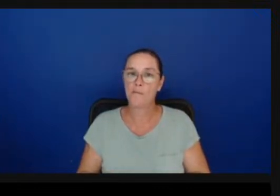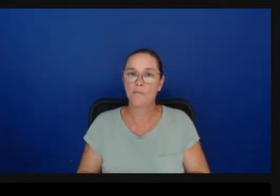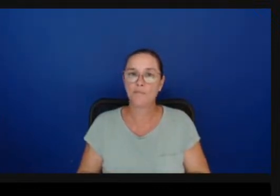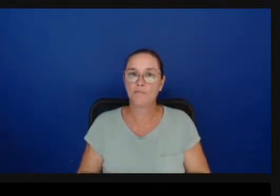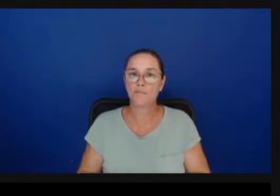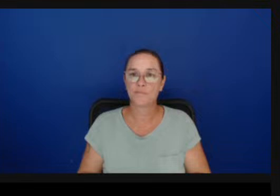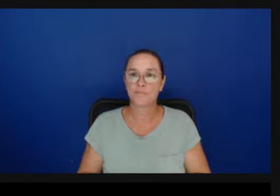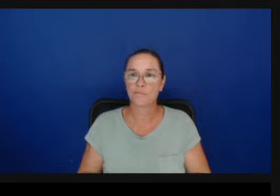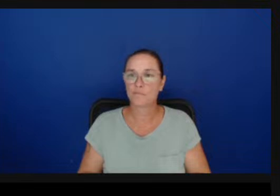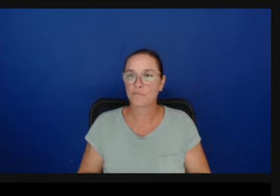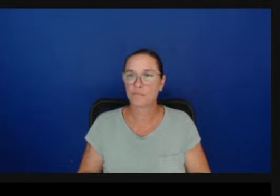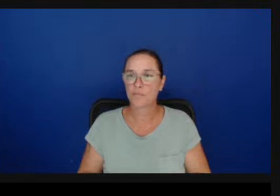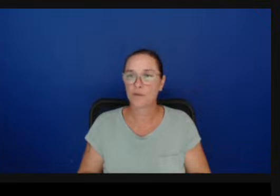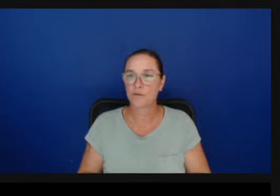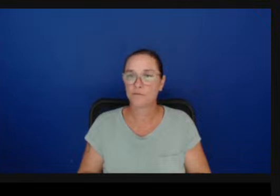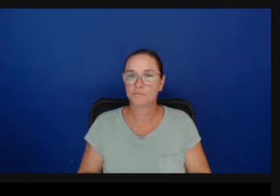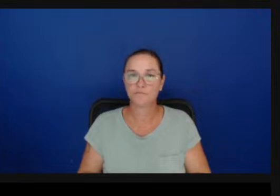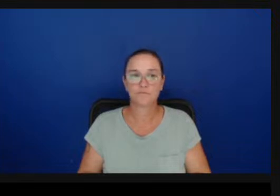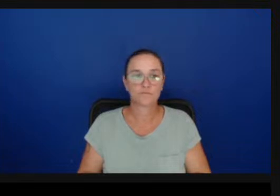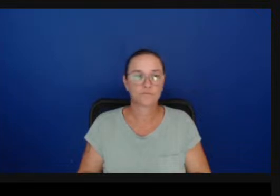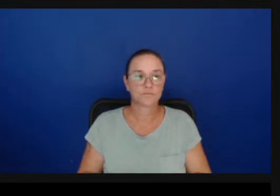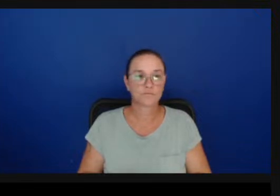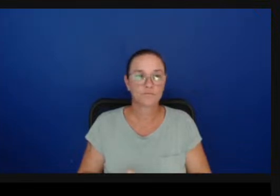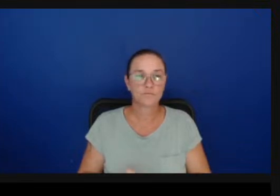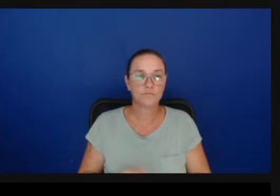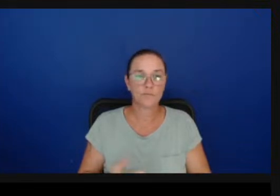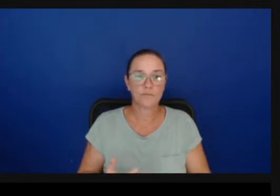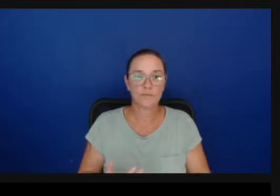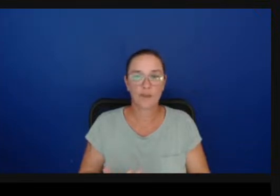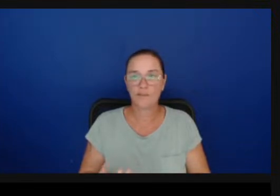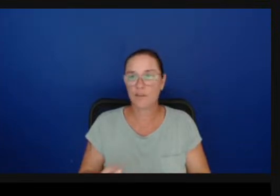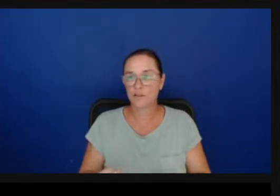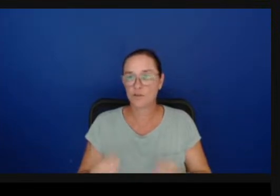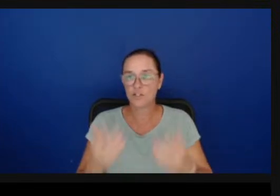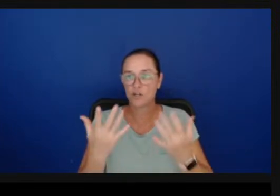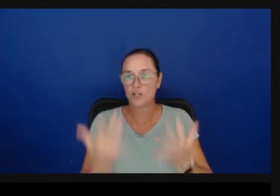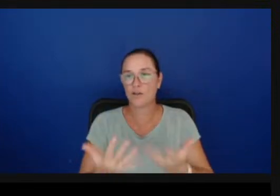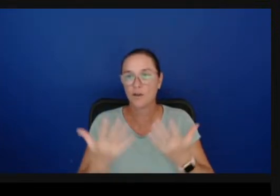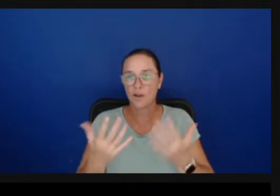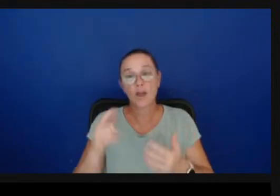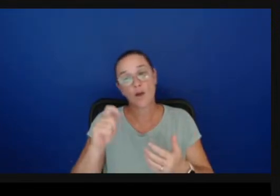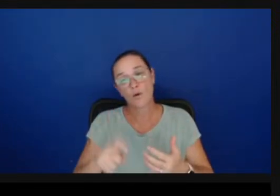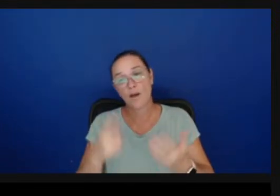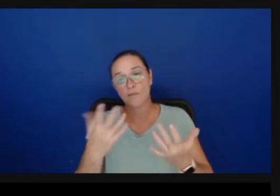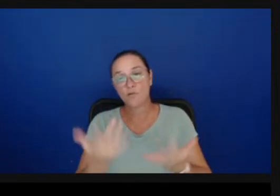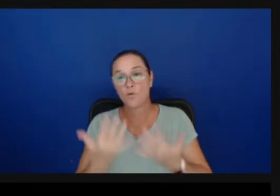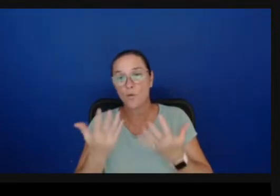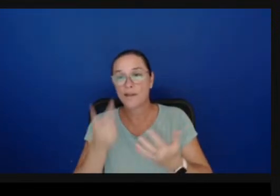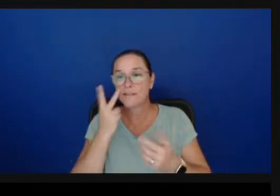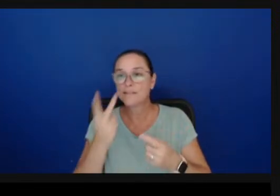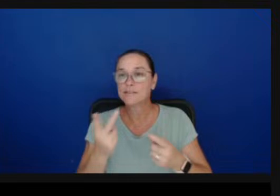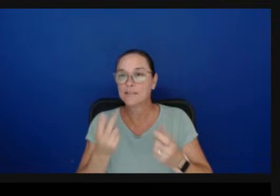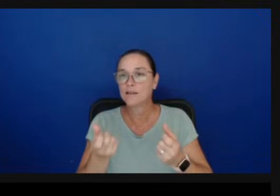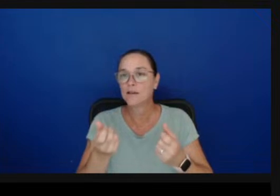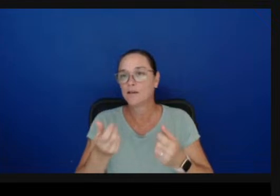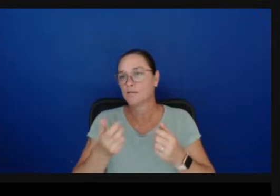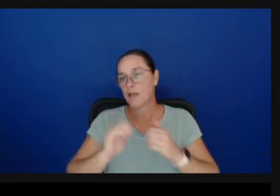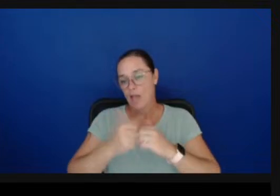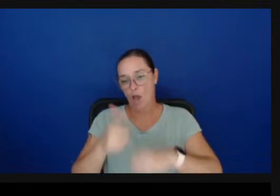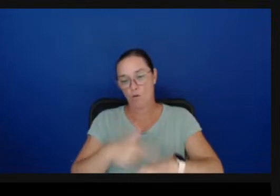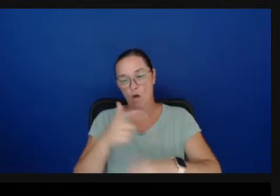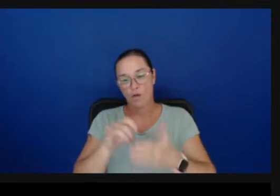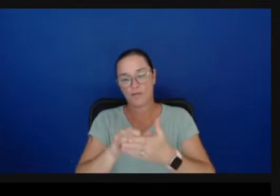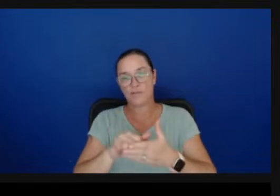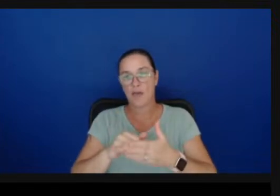So that's the story in Kilauea. The signals seem pretty steady, and we'll have to wait to see how long the recharge phase takes until the signals change and what